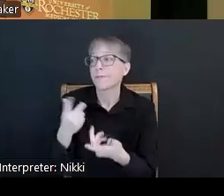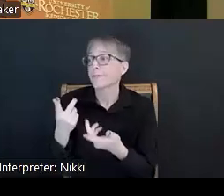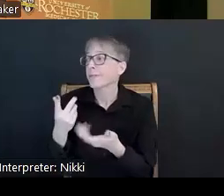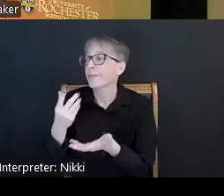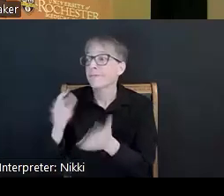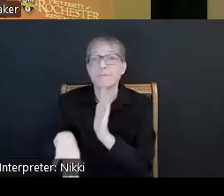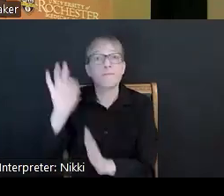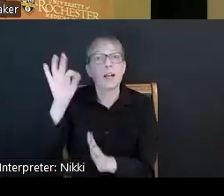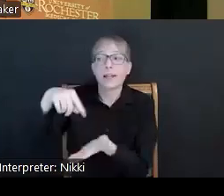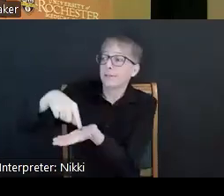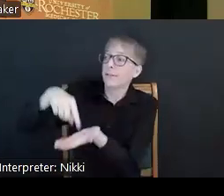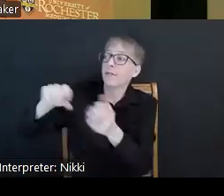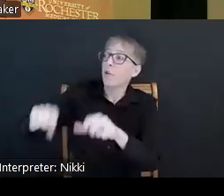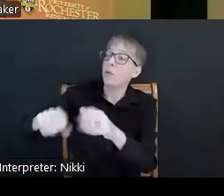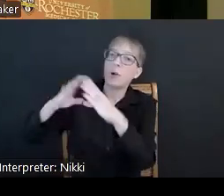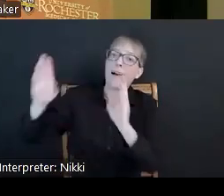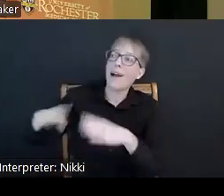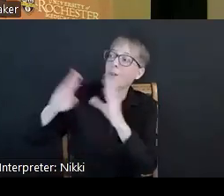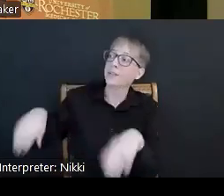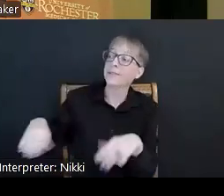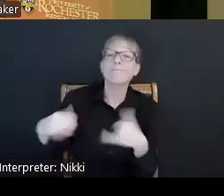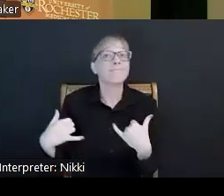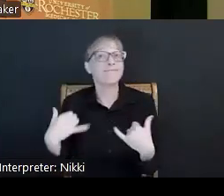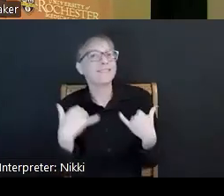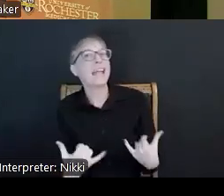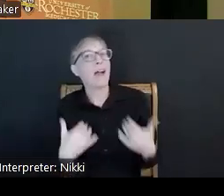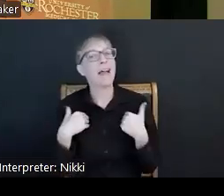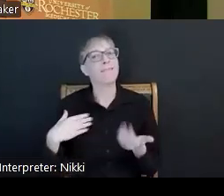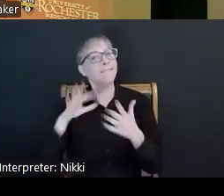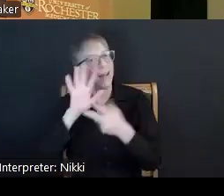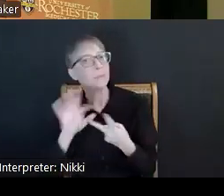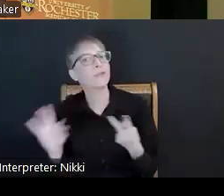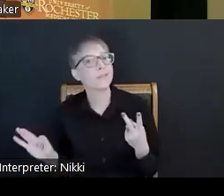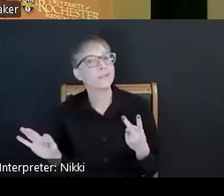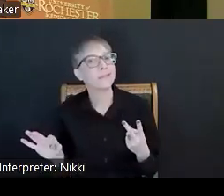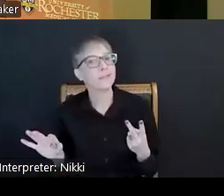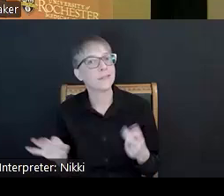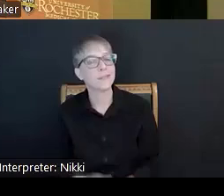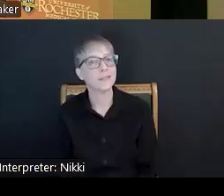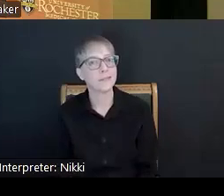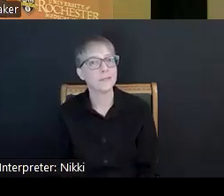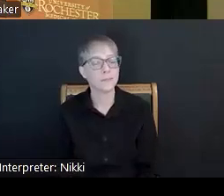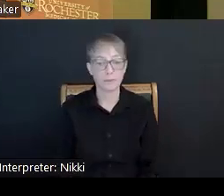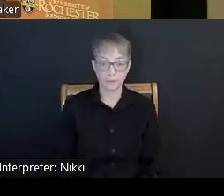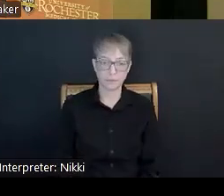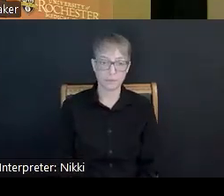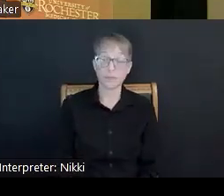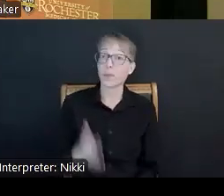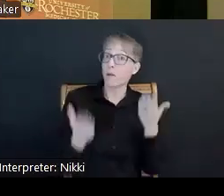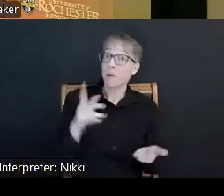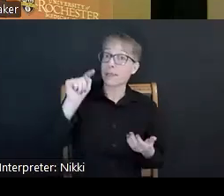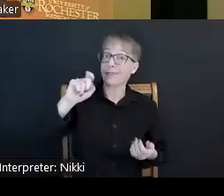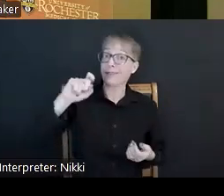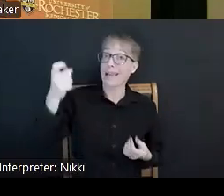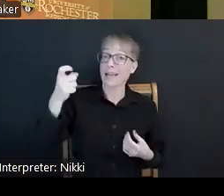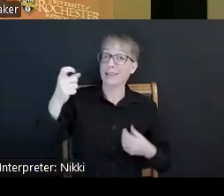afford, will now have a possibility here. I suppose that it also can increase the tax base of the town